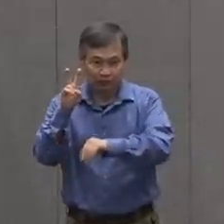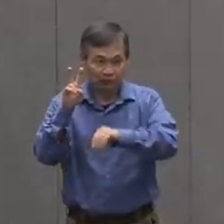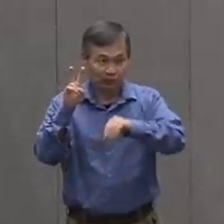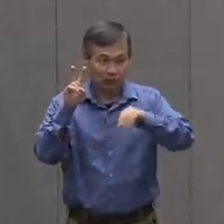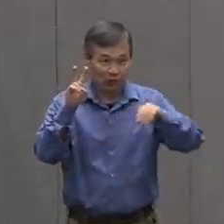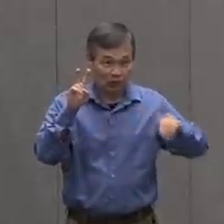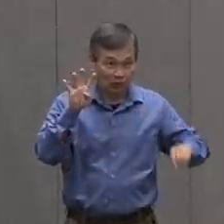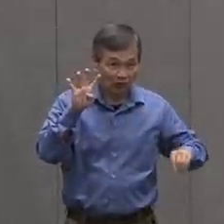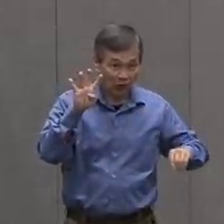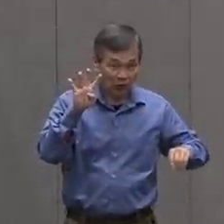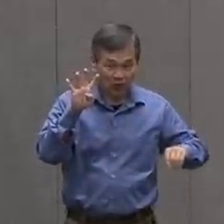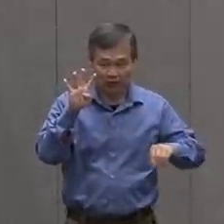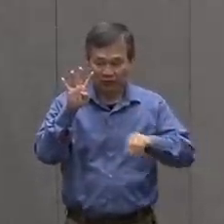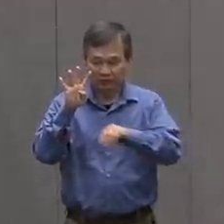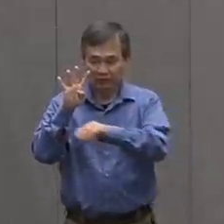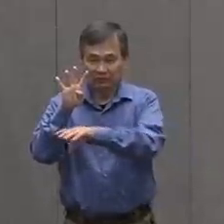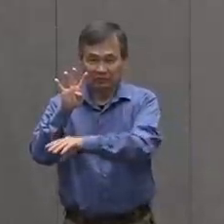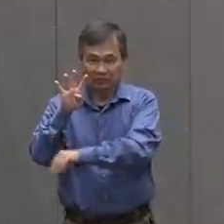four,